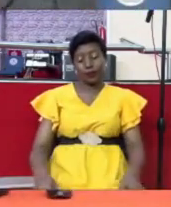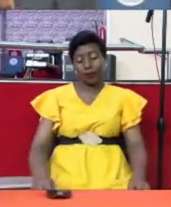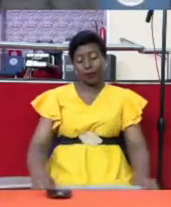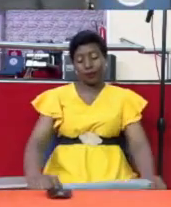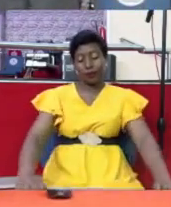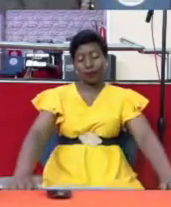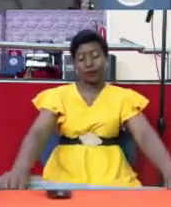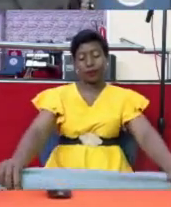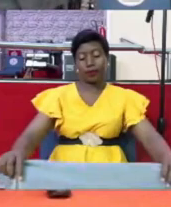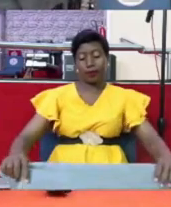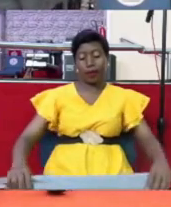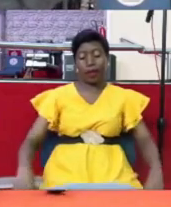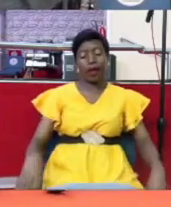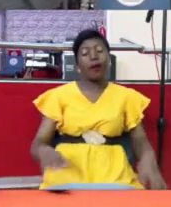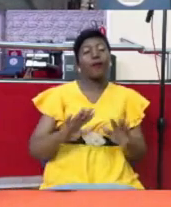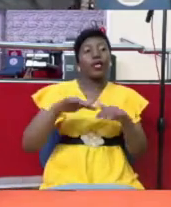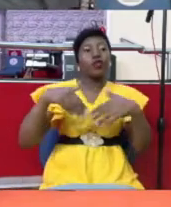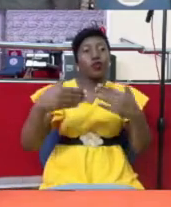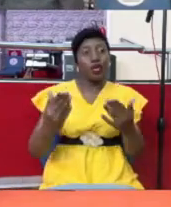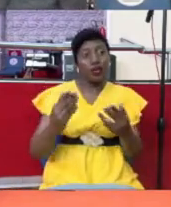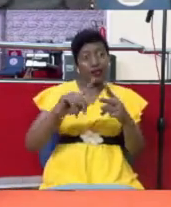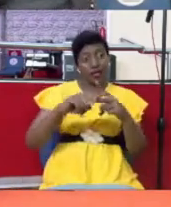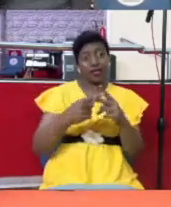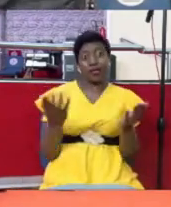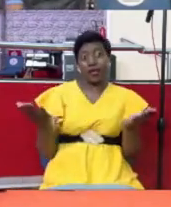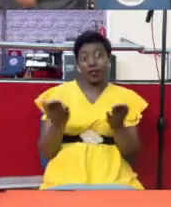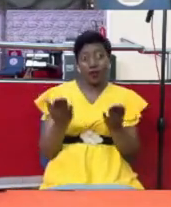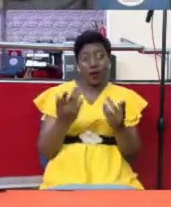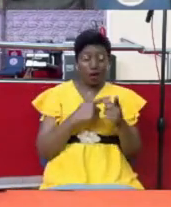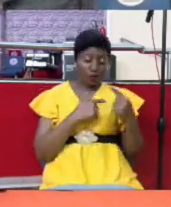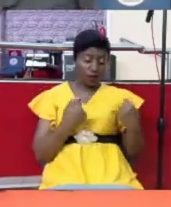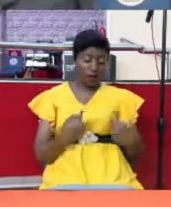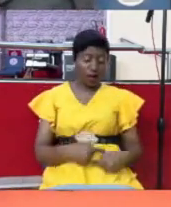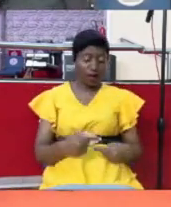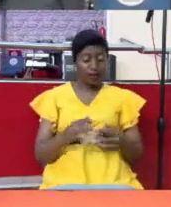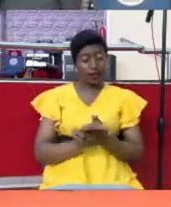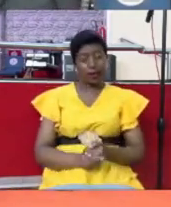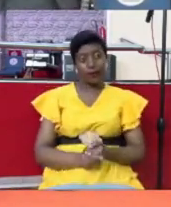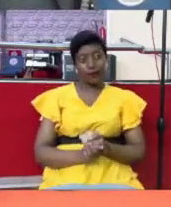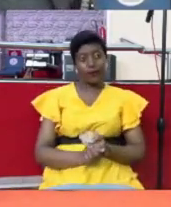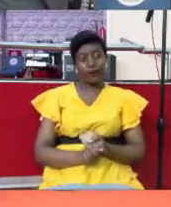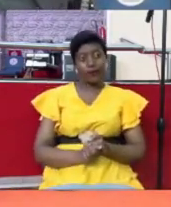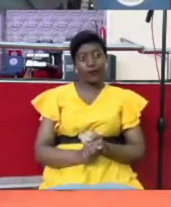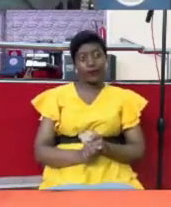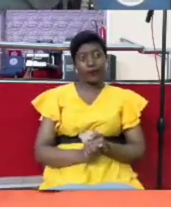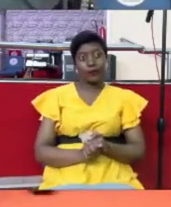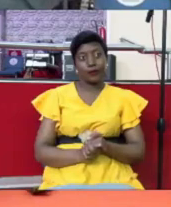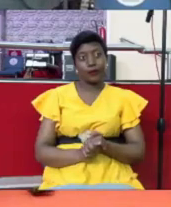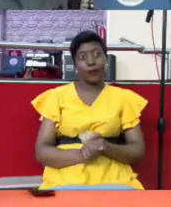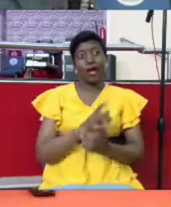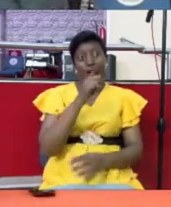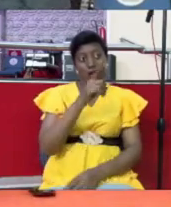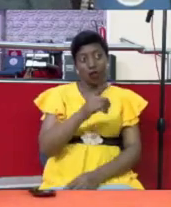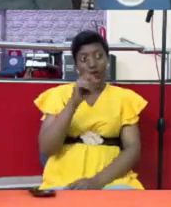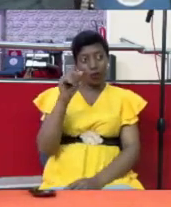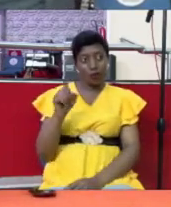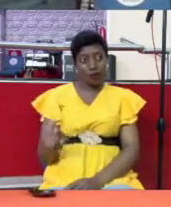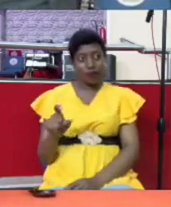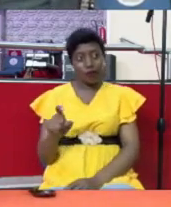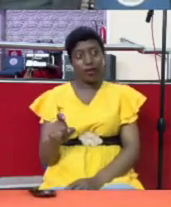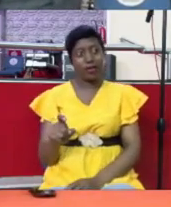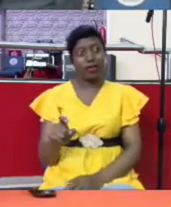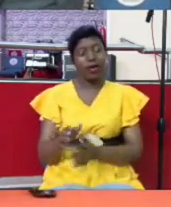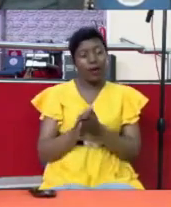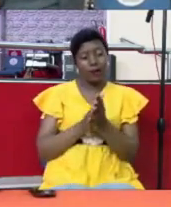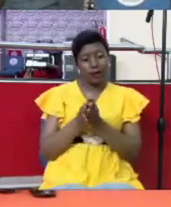tunaendelea. Giving begins in the heart. Kutoa kunaanza na moyo. And you must be captivated by